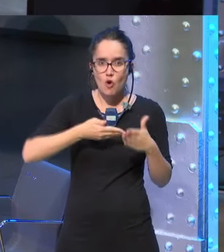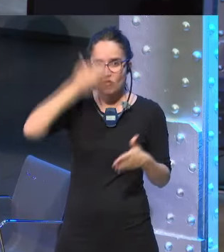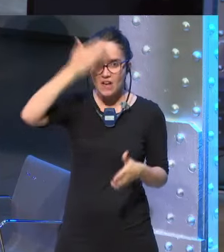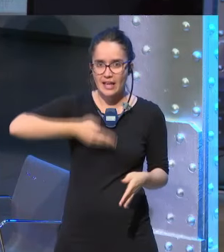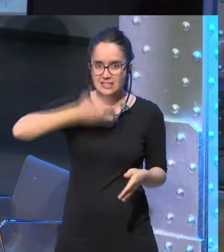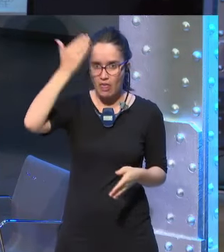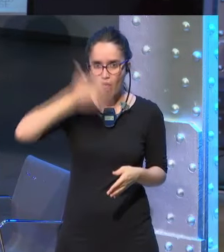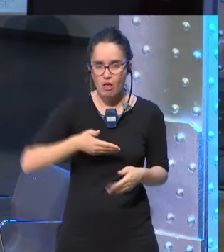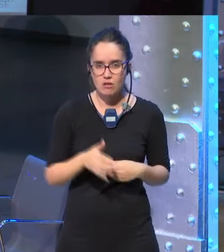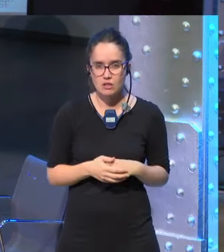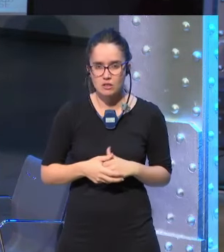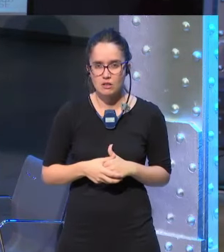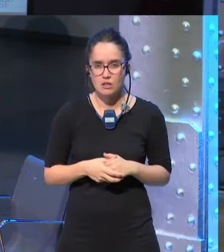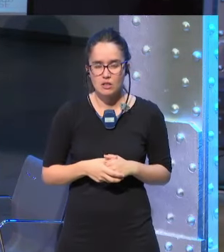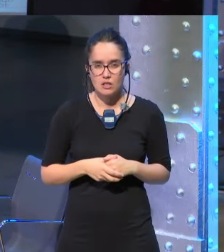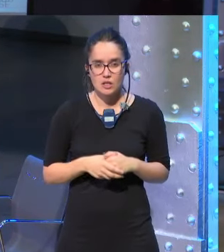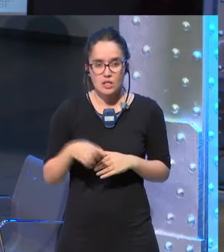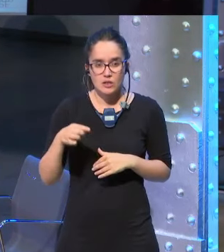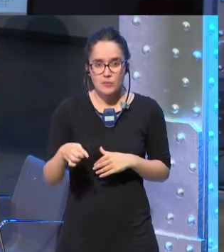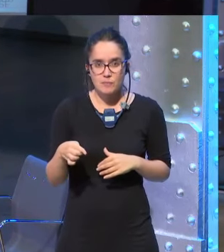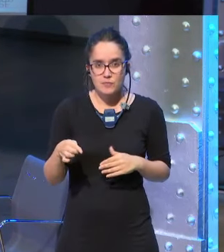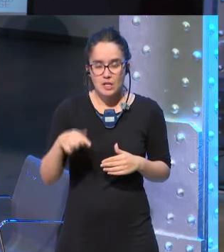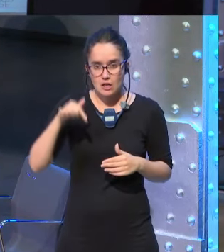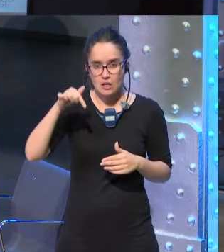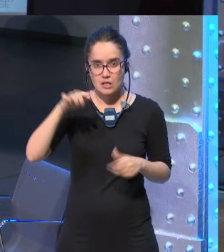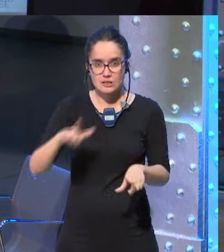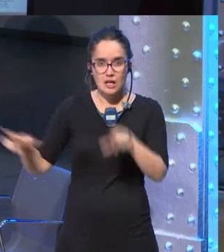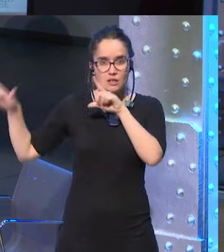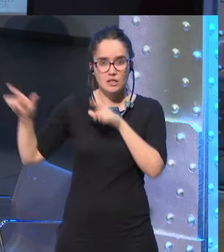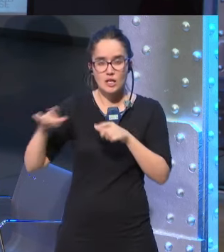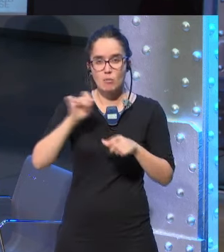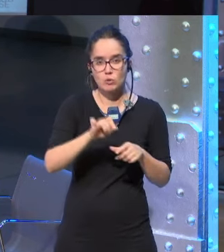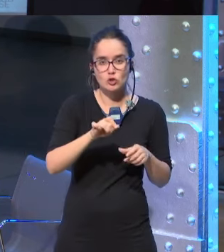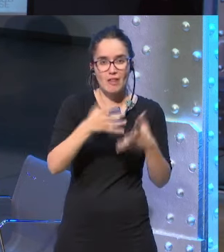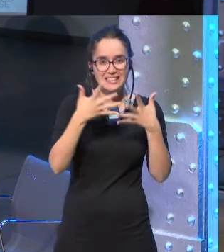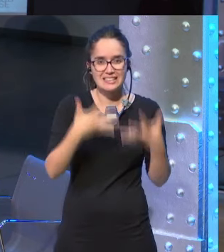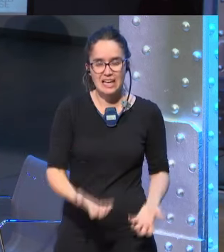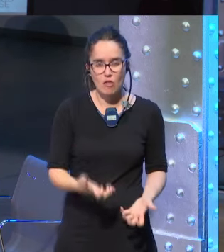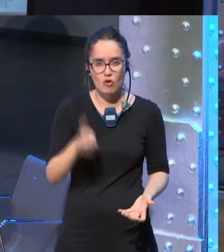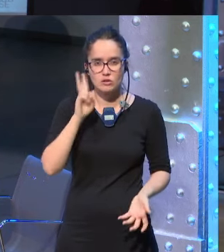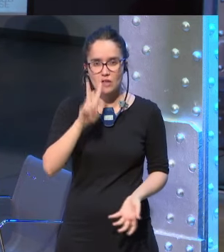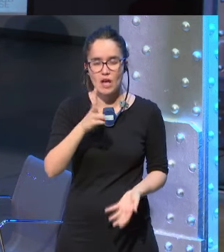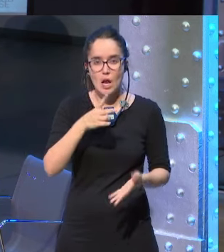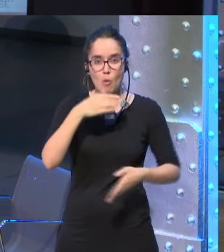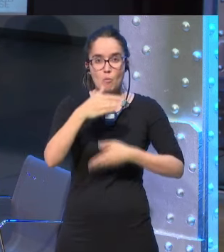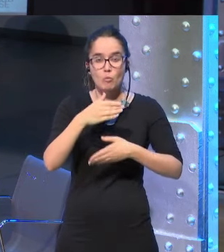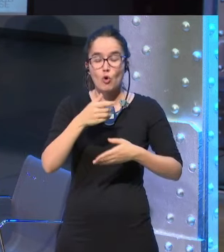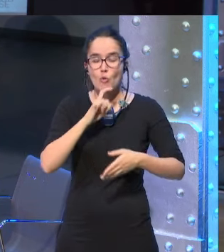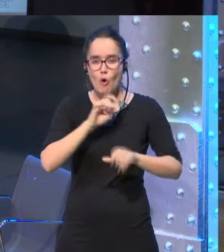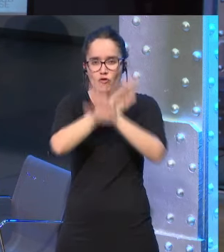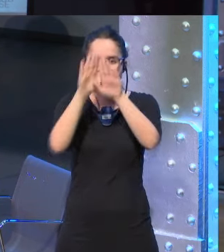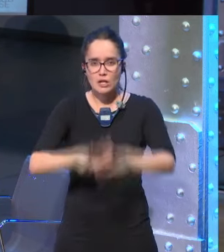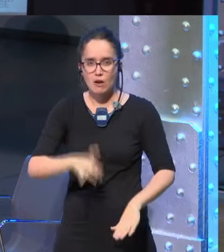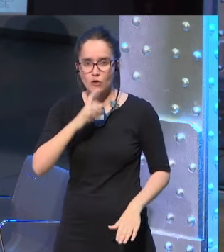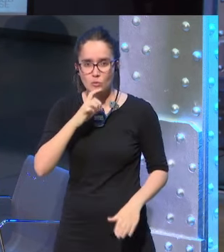see one in a kind of the drying situation. You see the final product, which have a very nice surface quality.